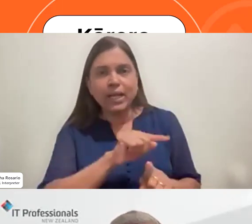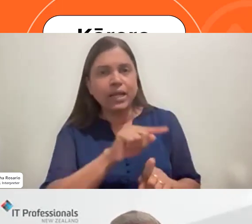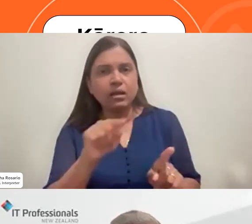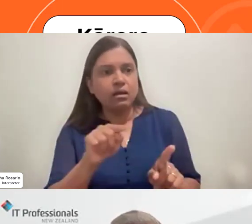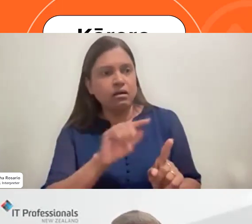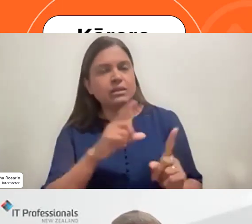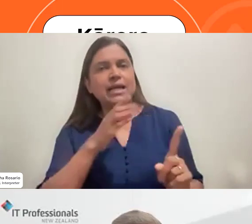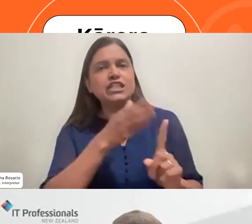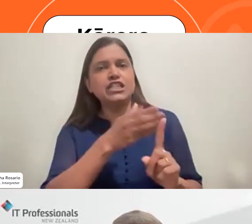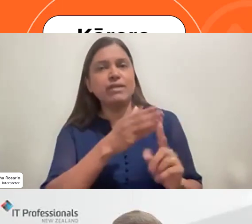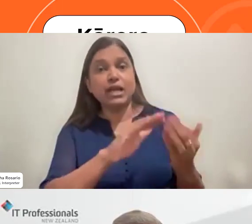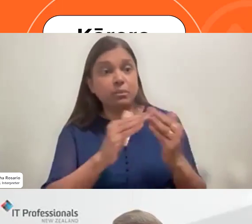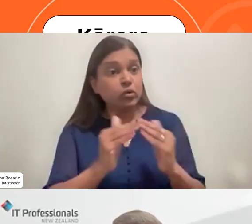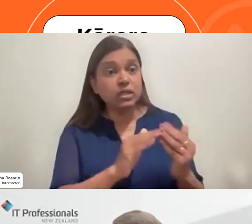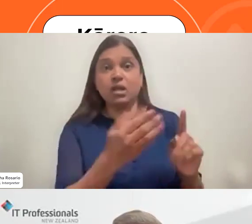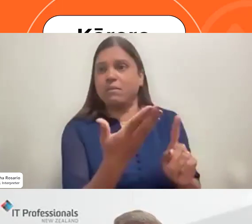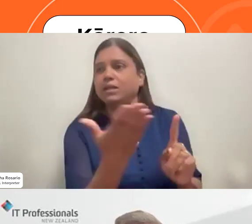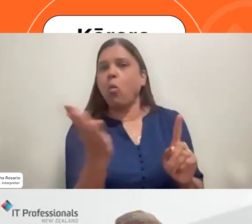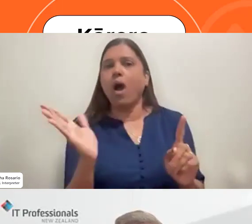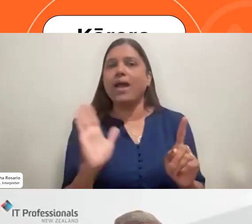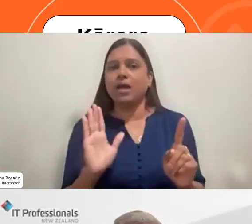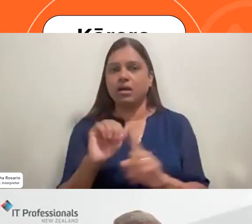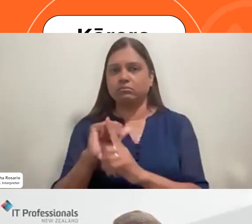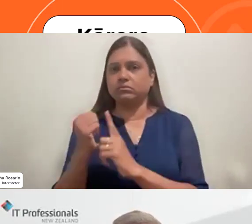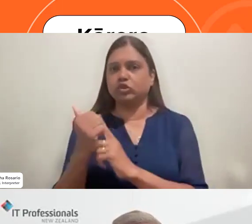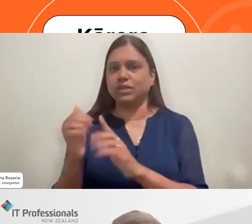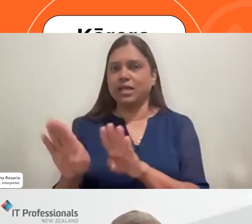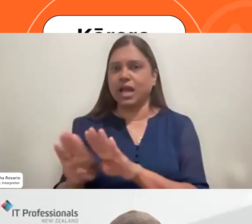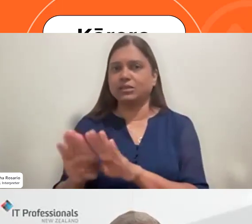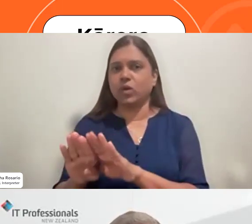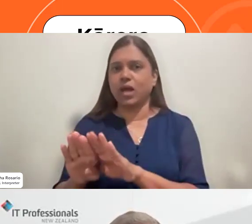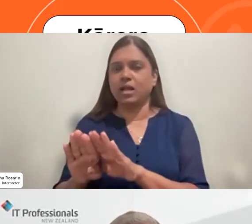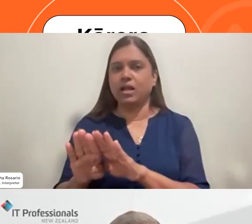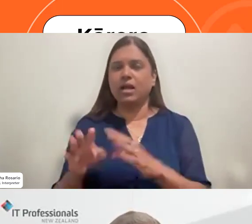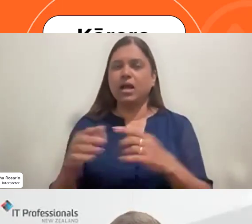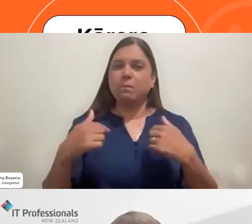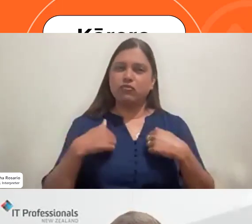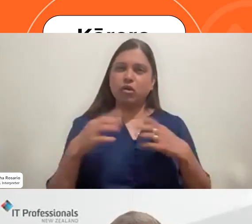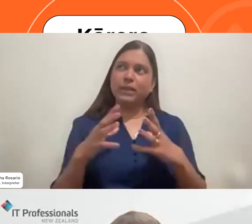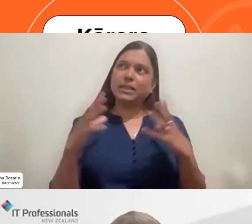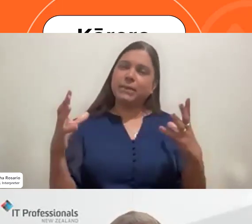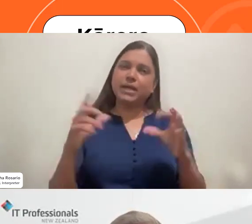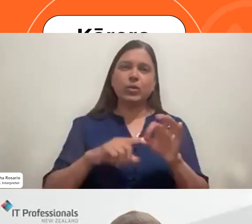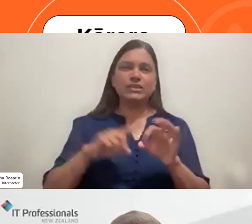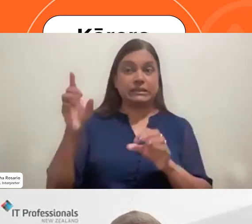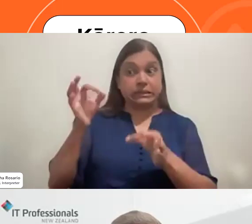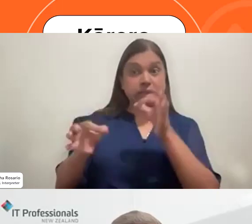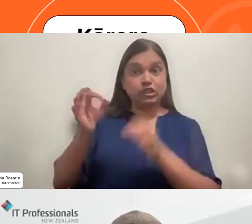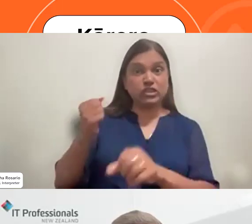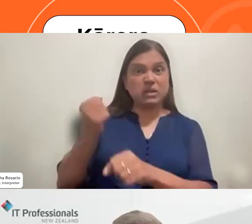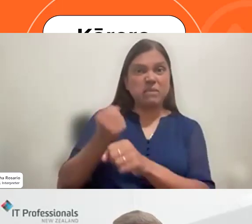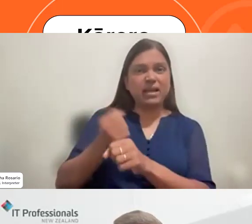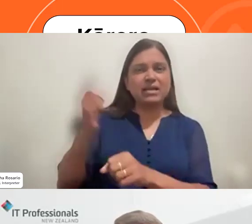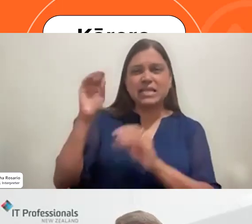organisation and their wider communities. The big question I'm grappling with is how do we educate these decision makers, provide them